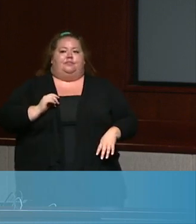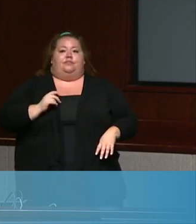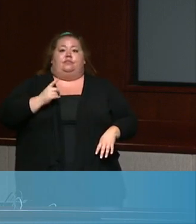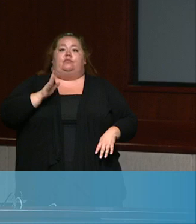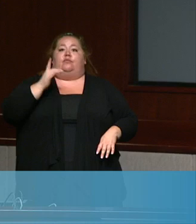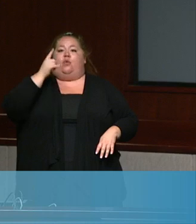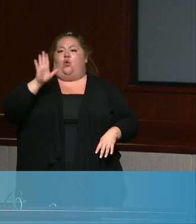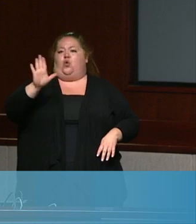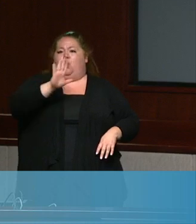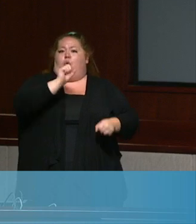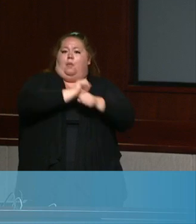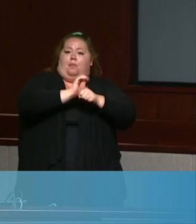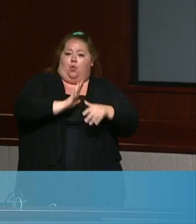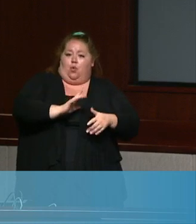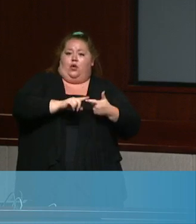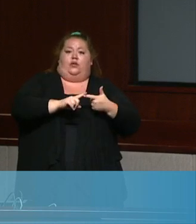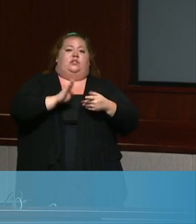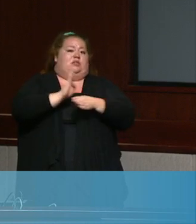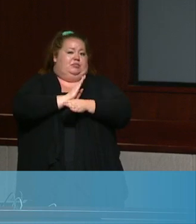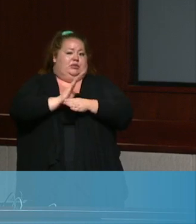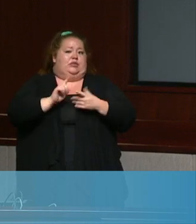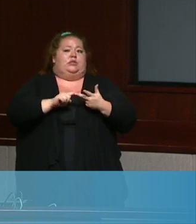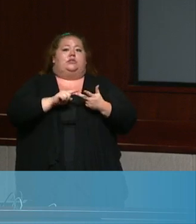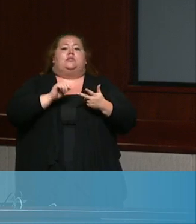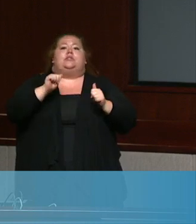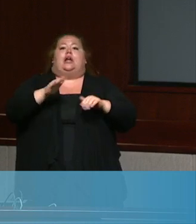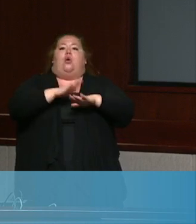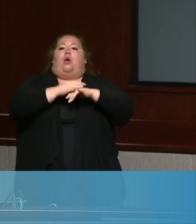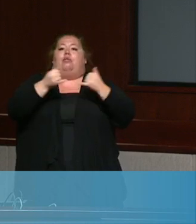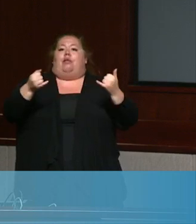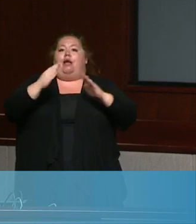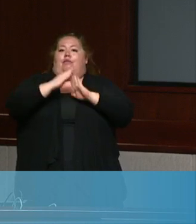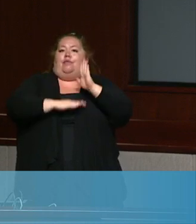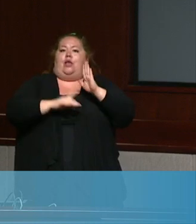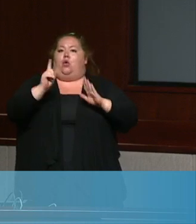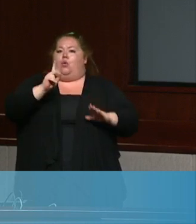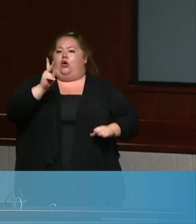your employees by visiting kerncounty.com.